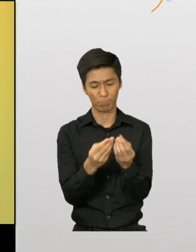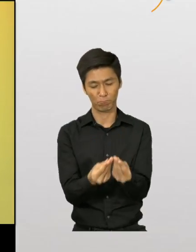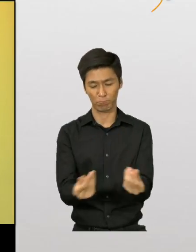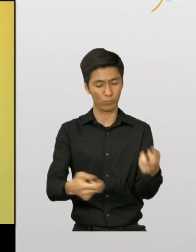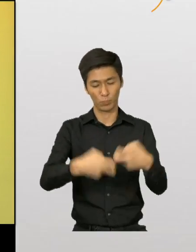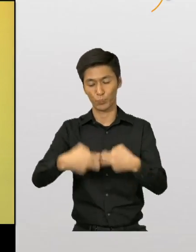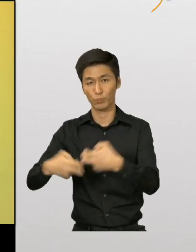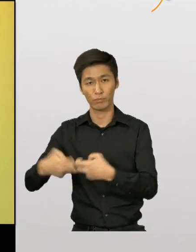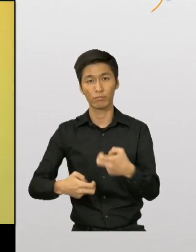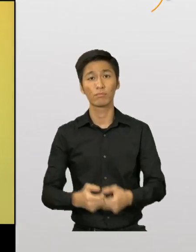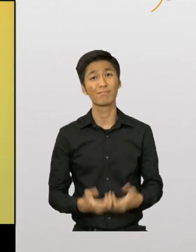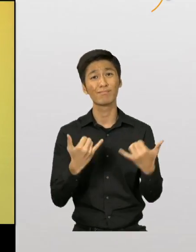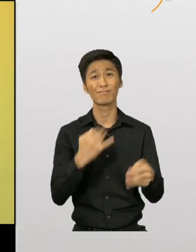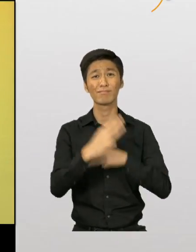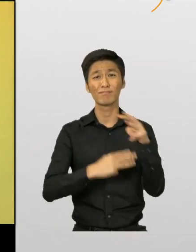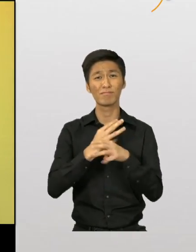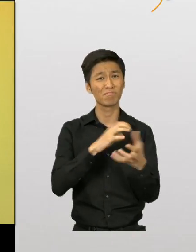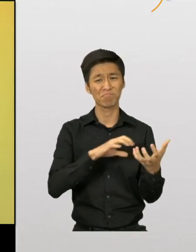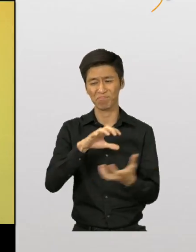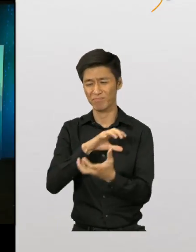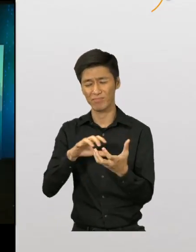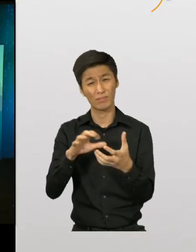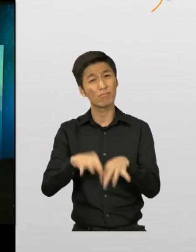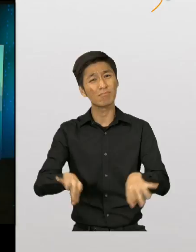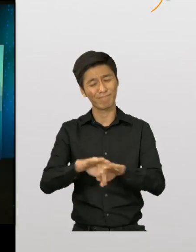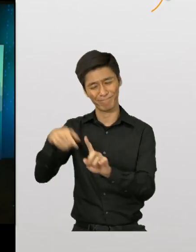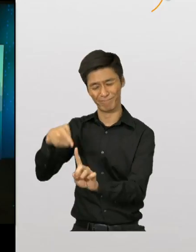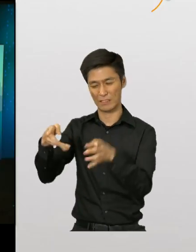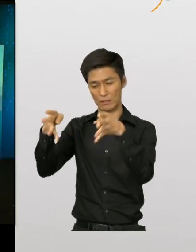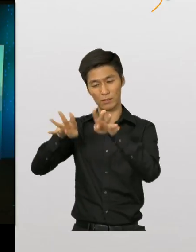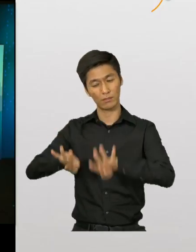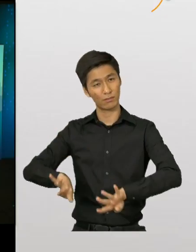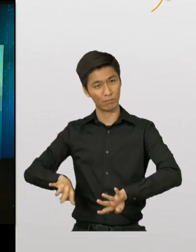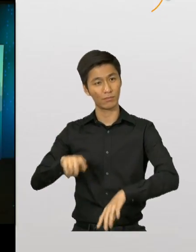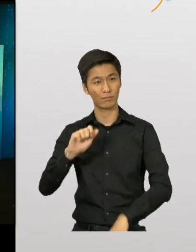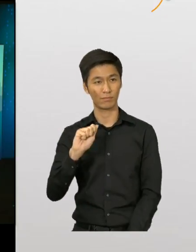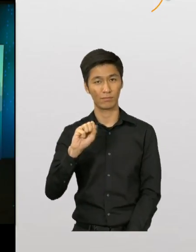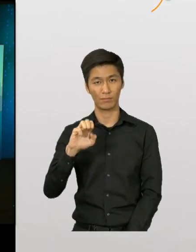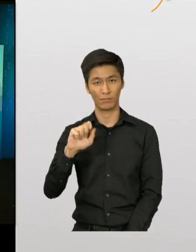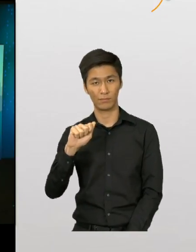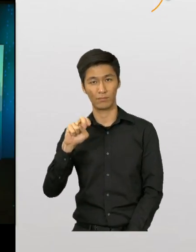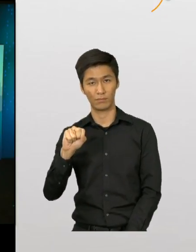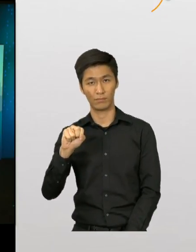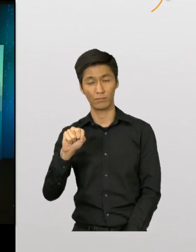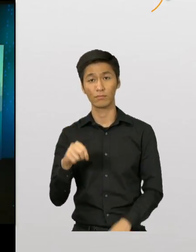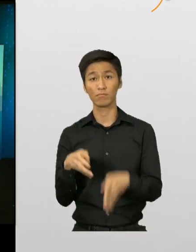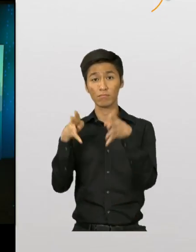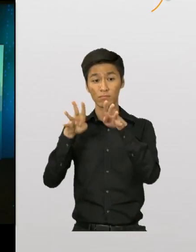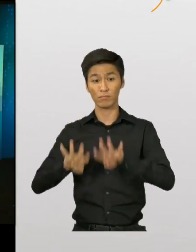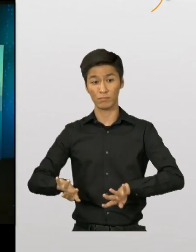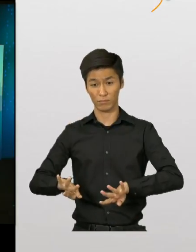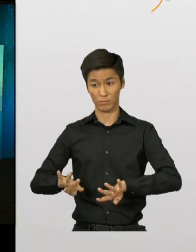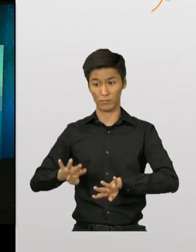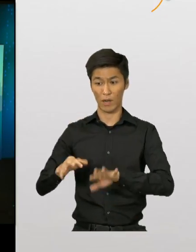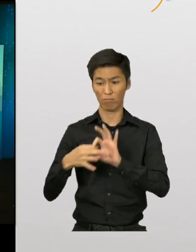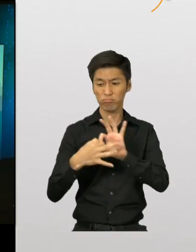In an uncertain world, ASEAN is all the more important to us. We have to strengthen ASEAN and work on our relationships with